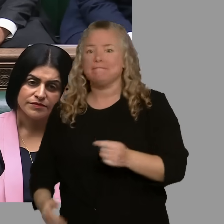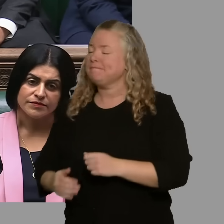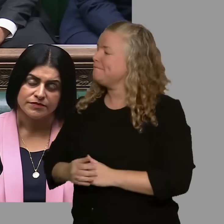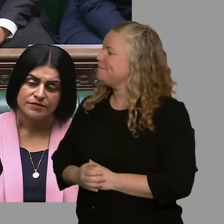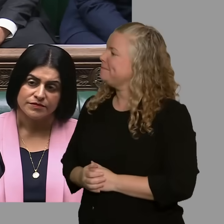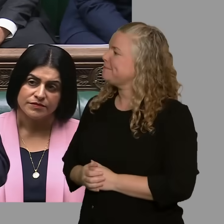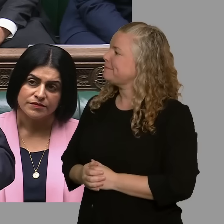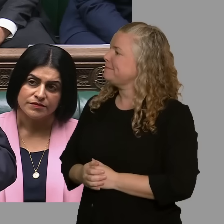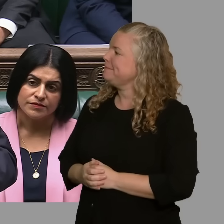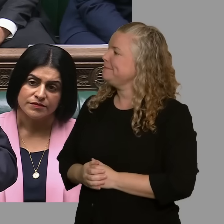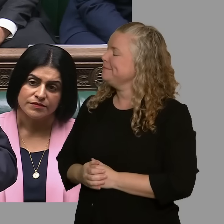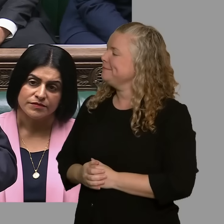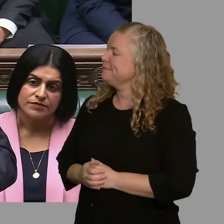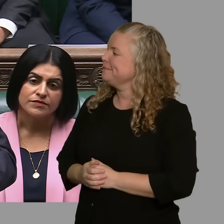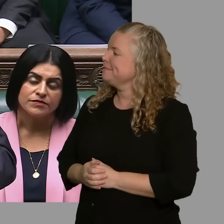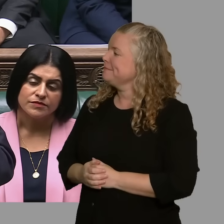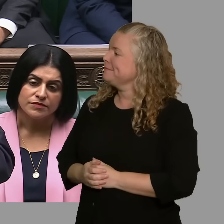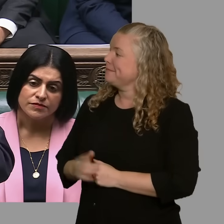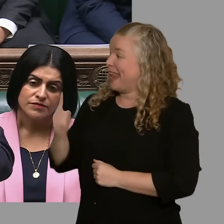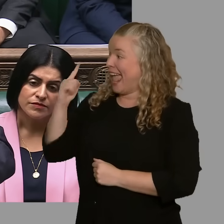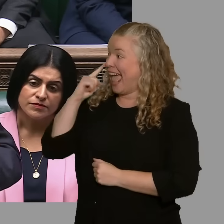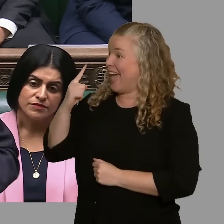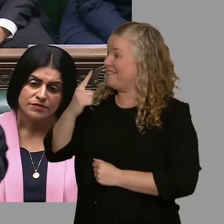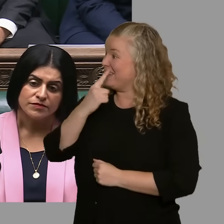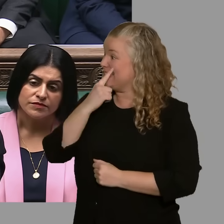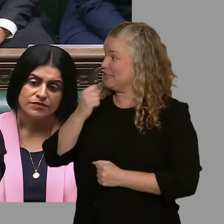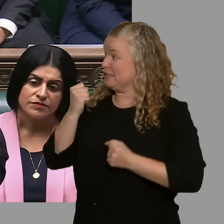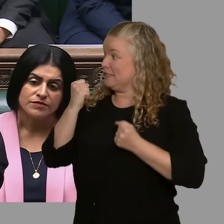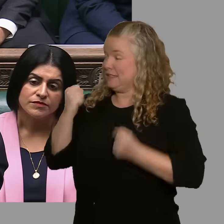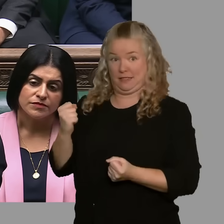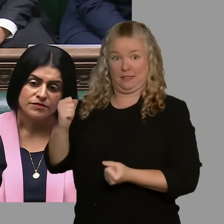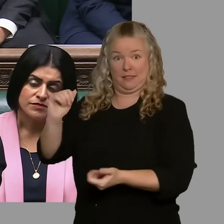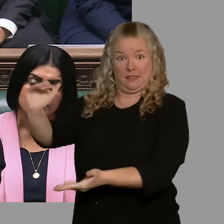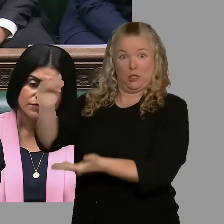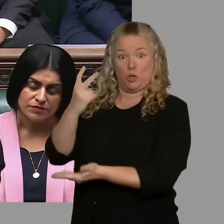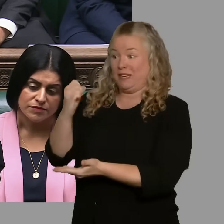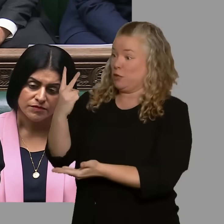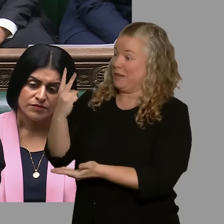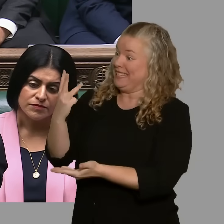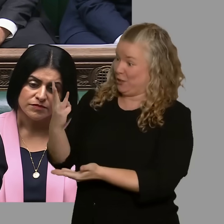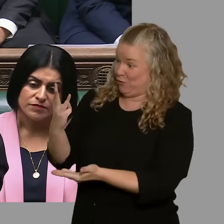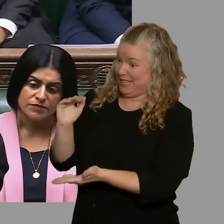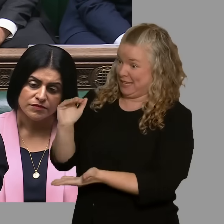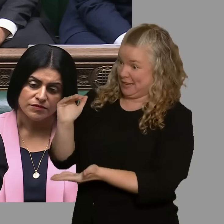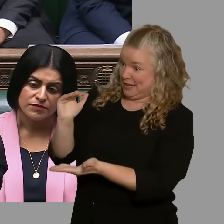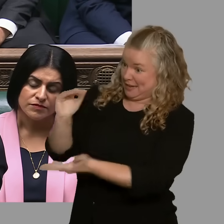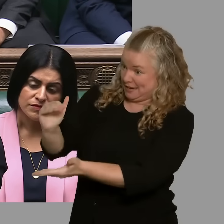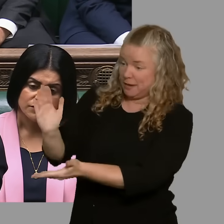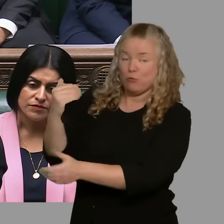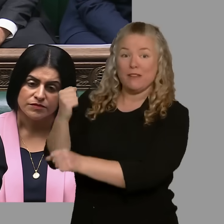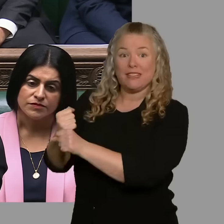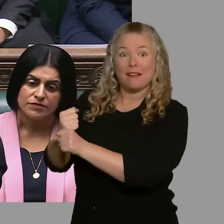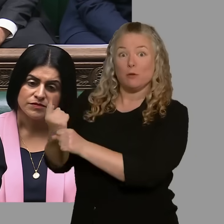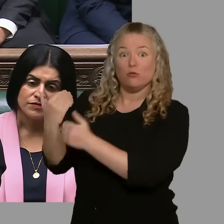submitted. I am going to disclose it. They will all be able to read it. The substantive evidence was written and disclosed and submitted